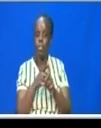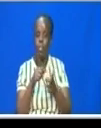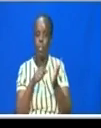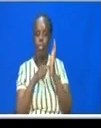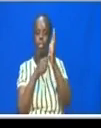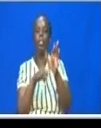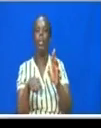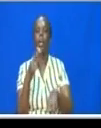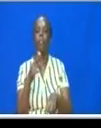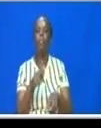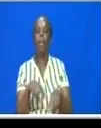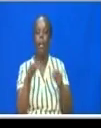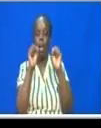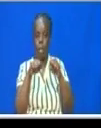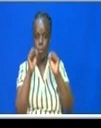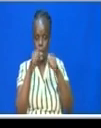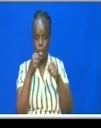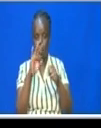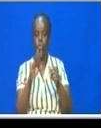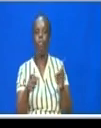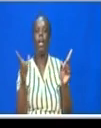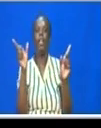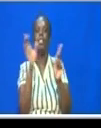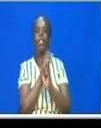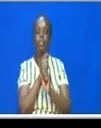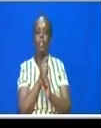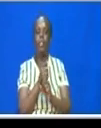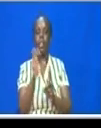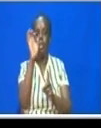a higher tendency to gain electrons.